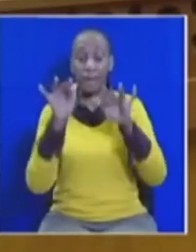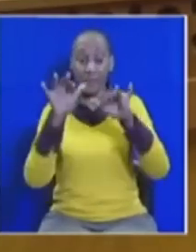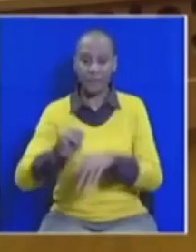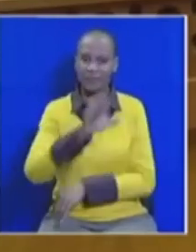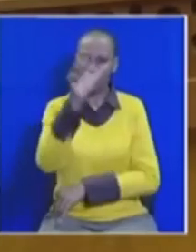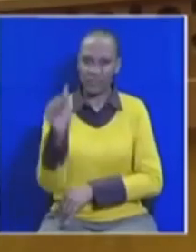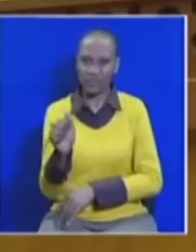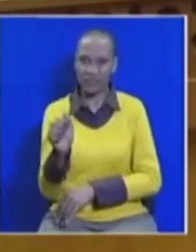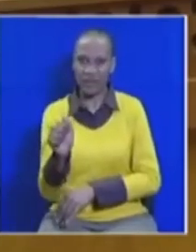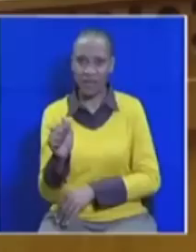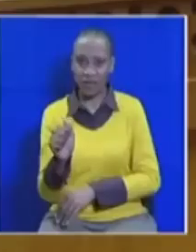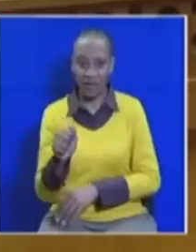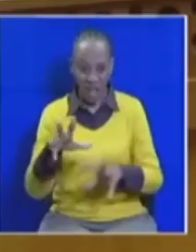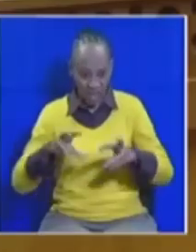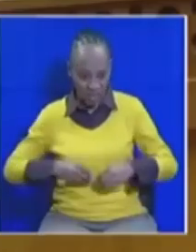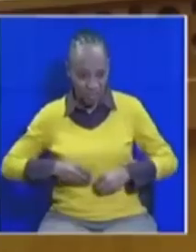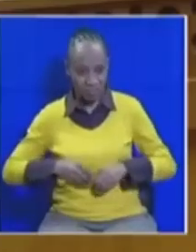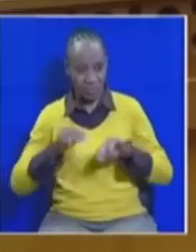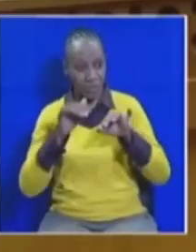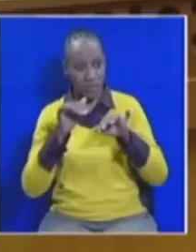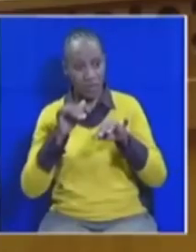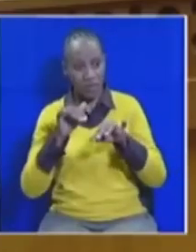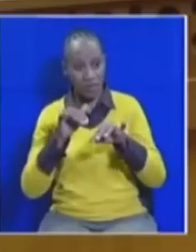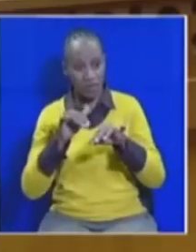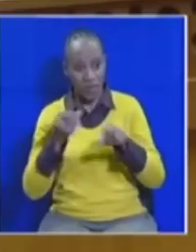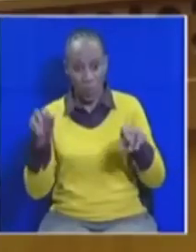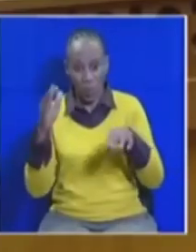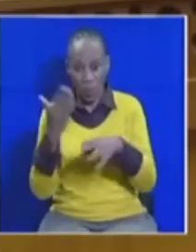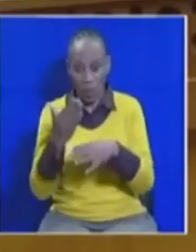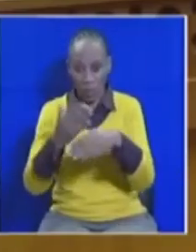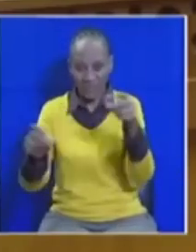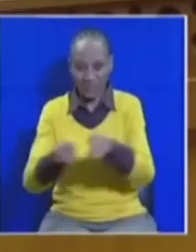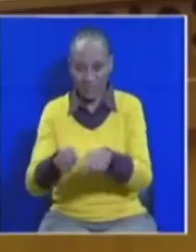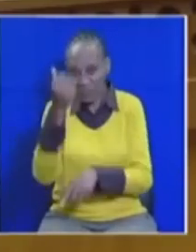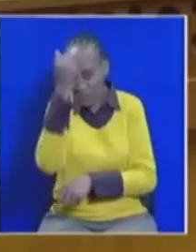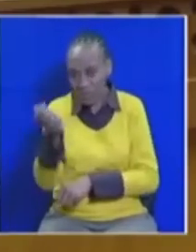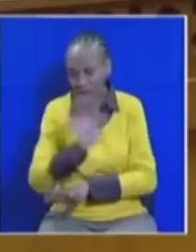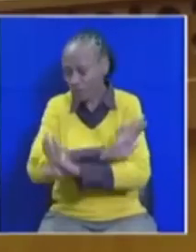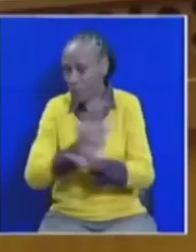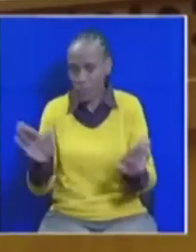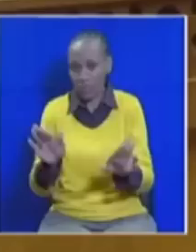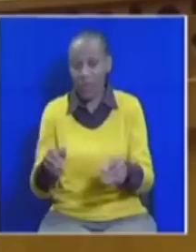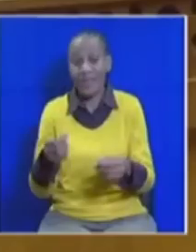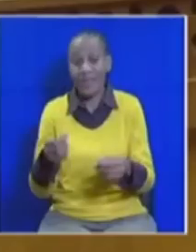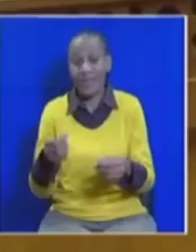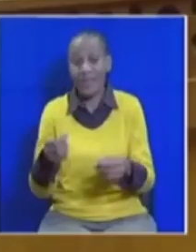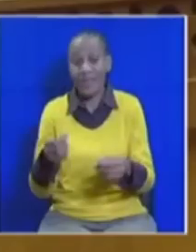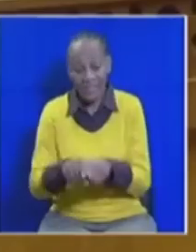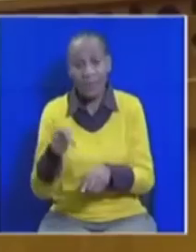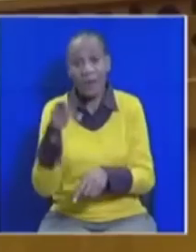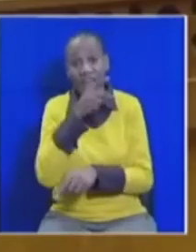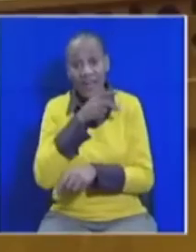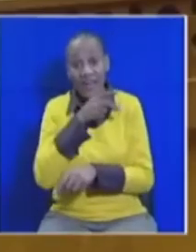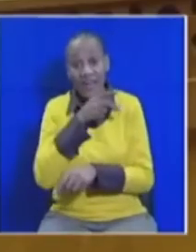country don't like being taken for fools, and that is what President Zuma and Gwede Mantashe did on Friday